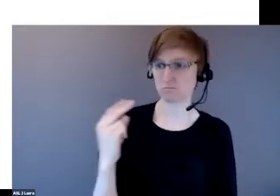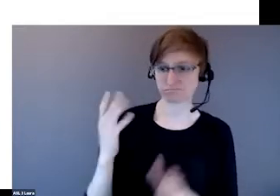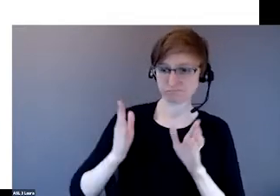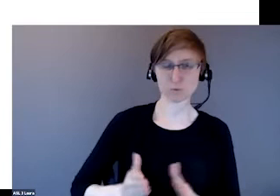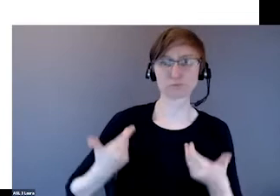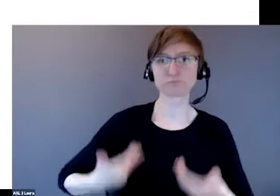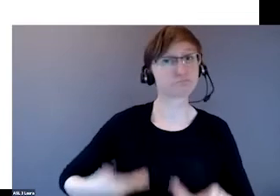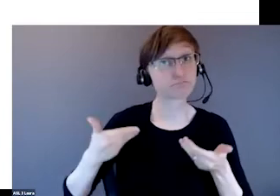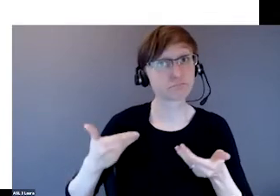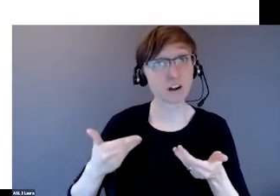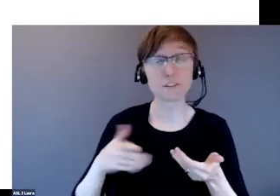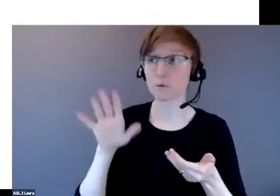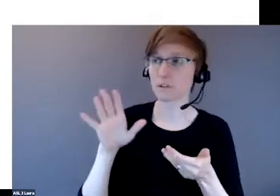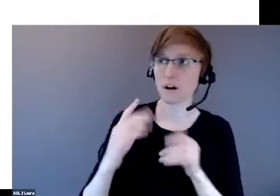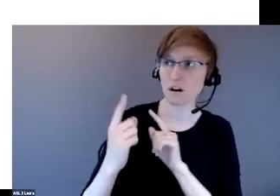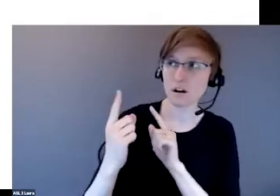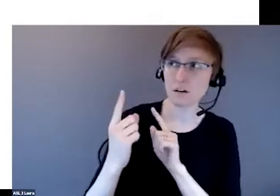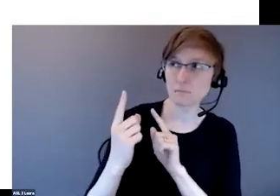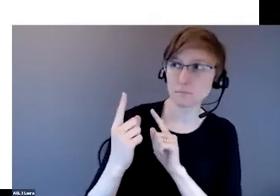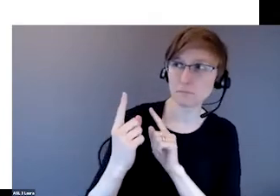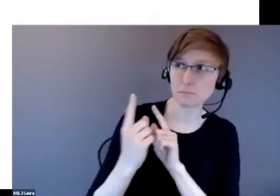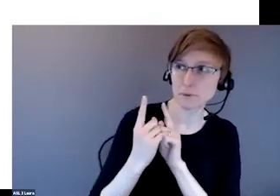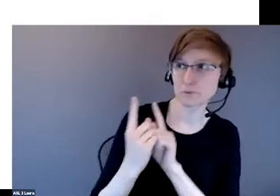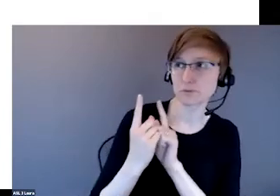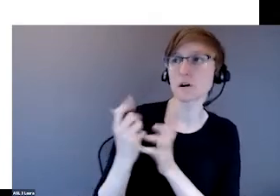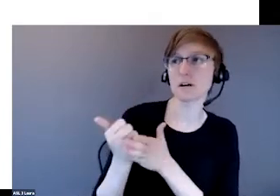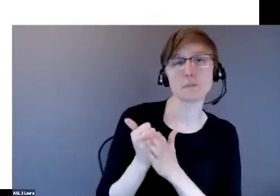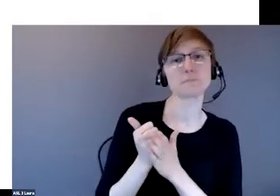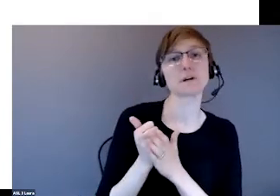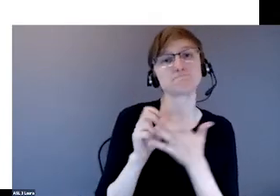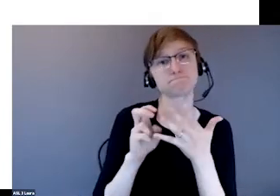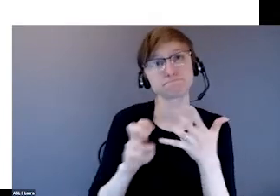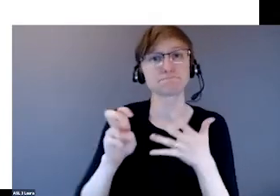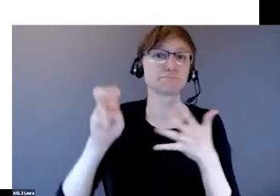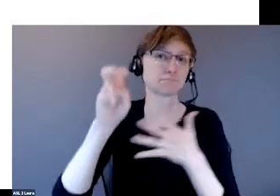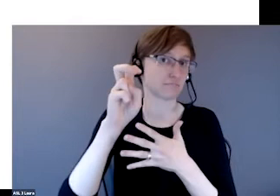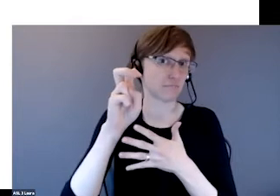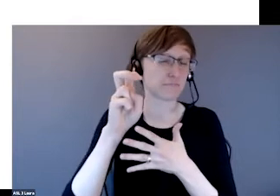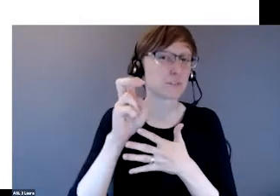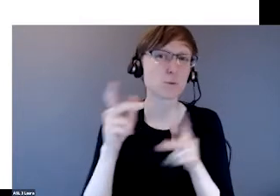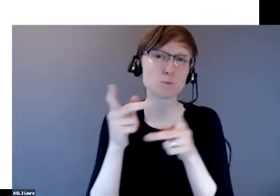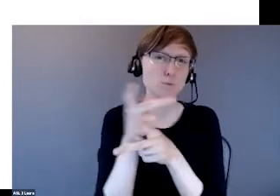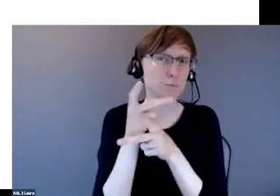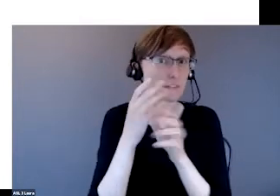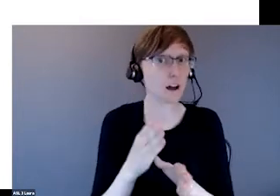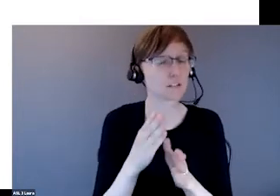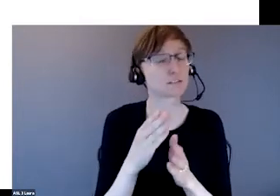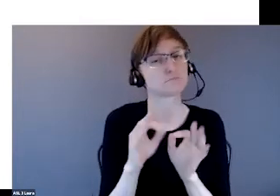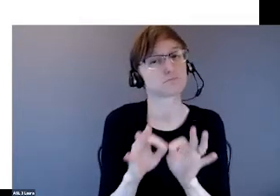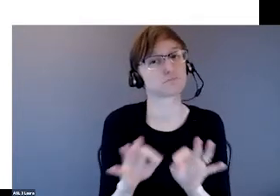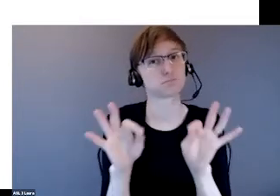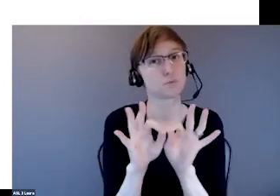So direct supervisors or managers are probably really critical in a lot of organizations and worth considering as we kind of